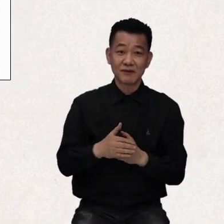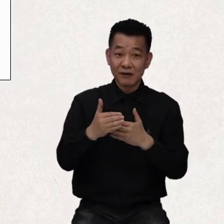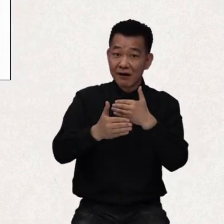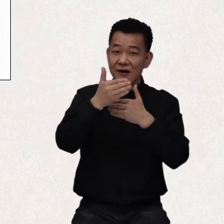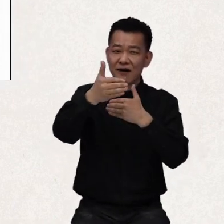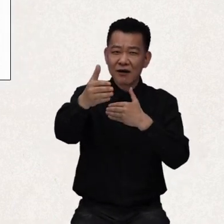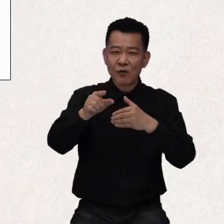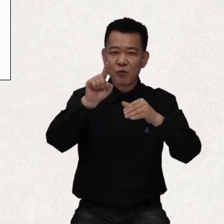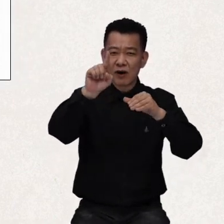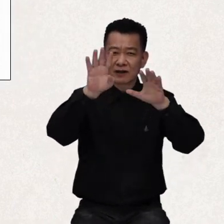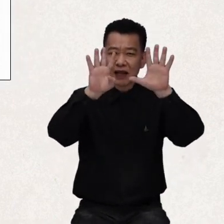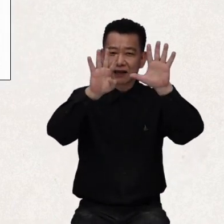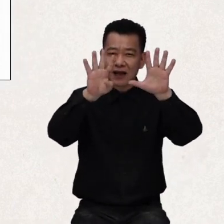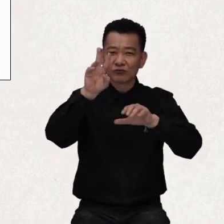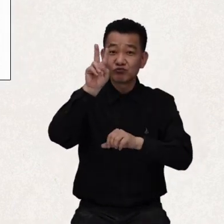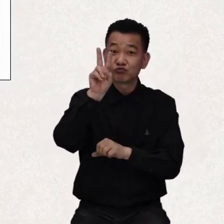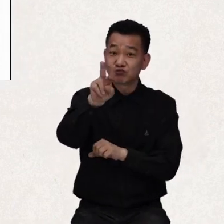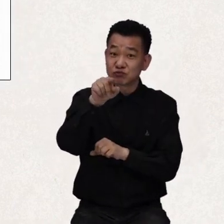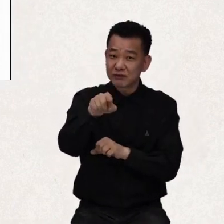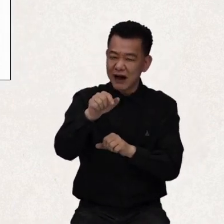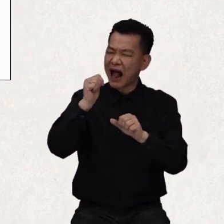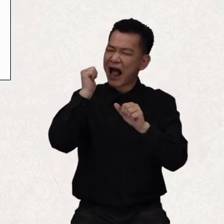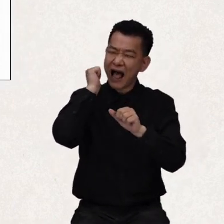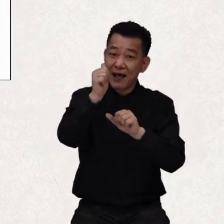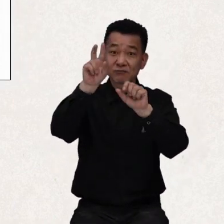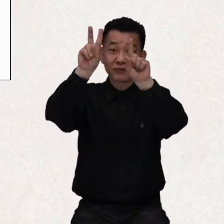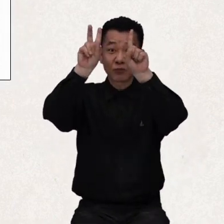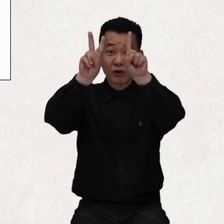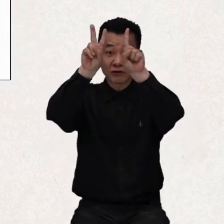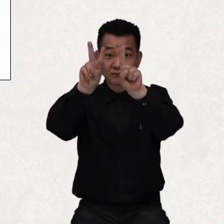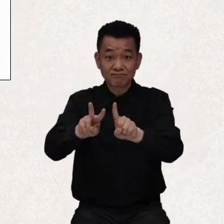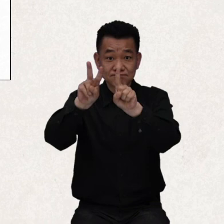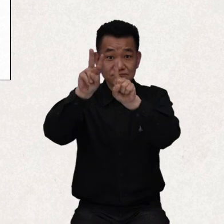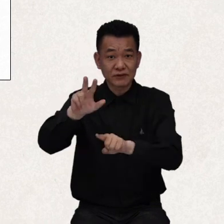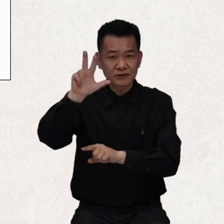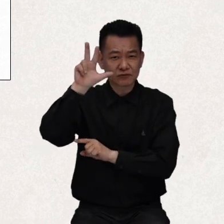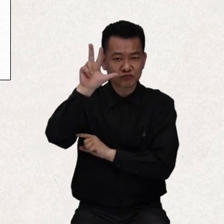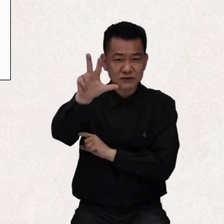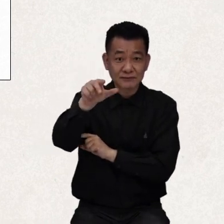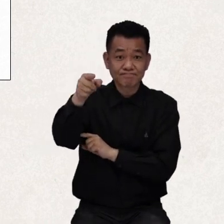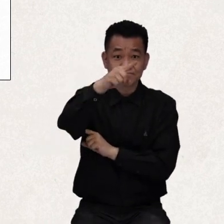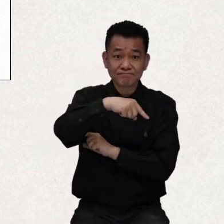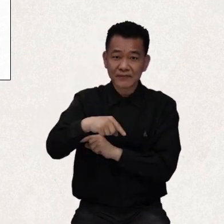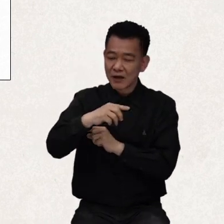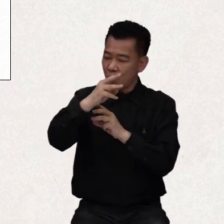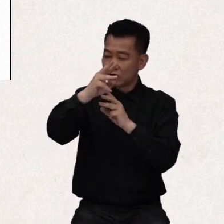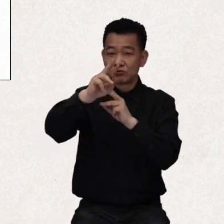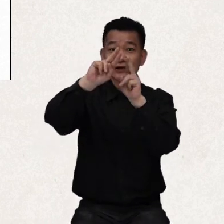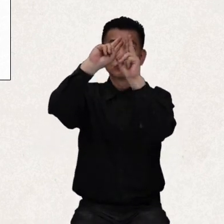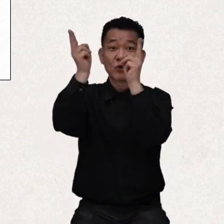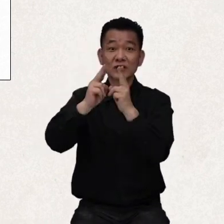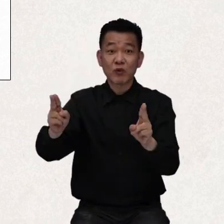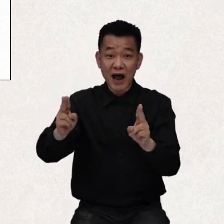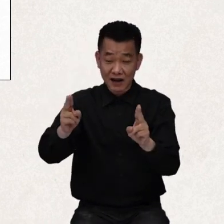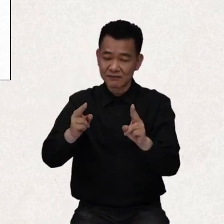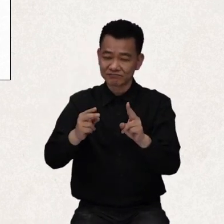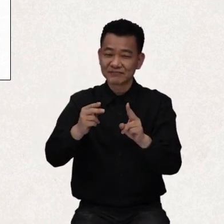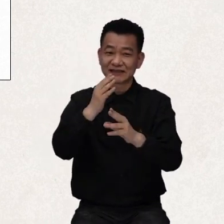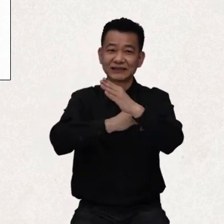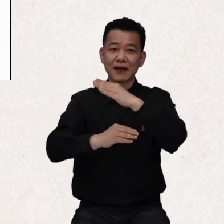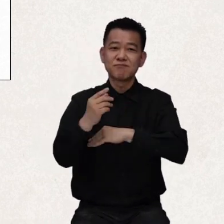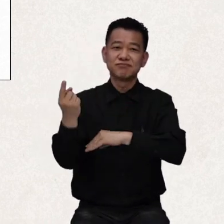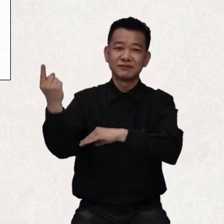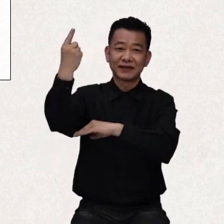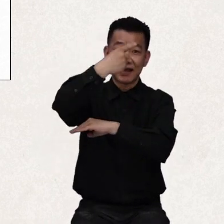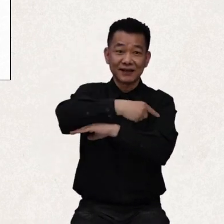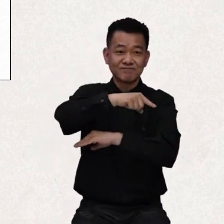Furthermore, from 1992, every 3rd of December was designated as the International Day of Persons with